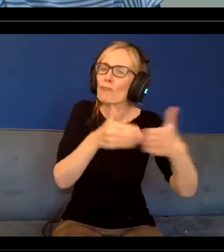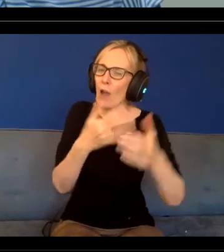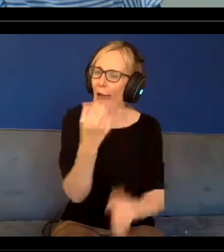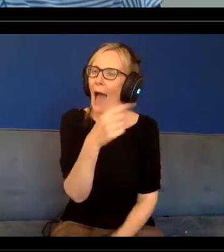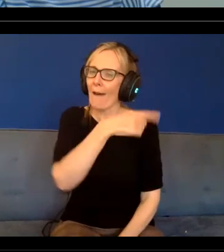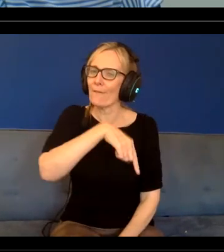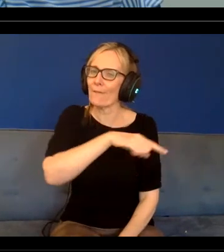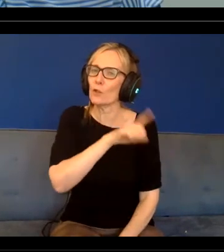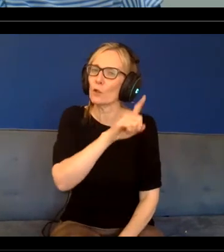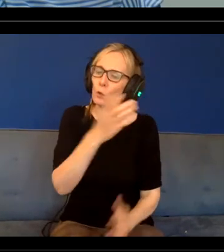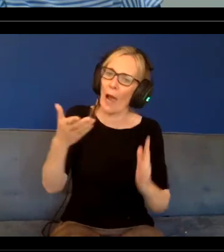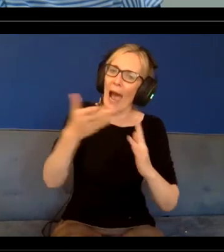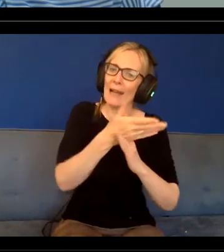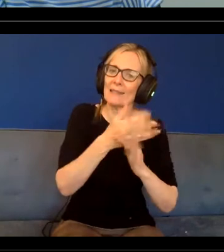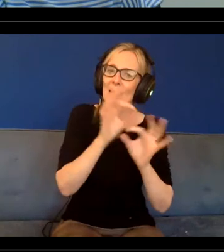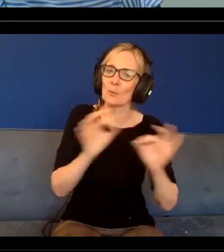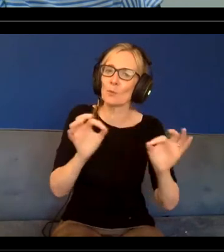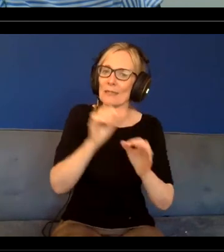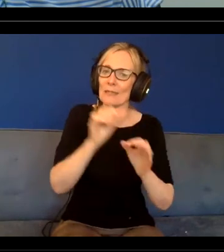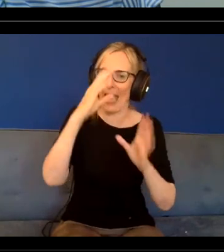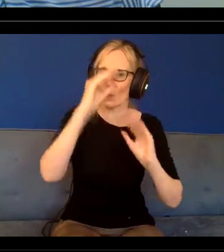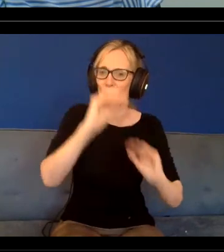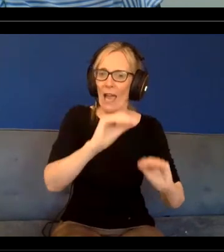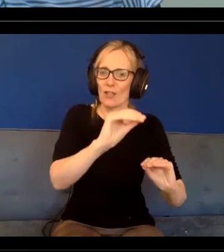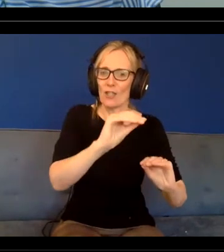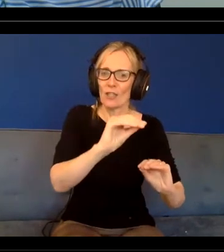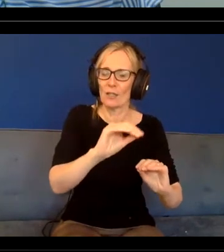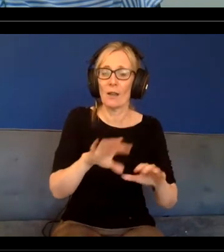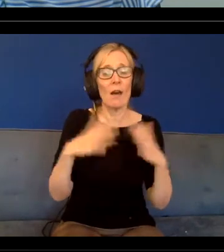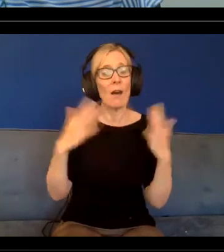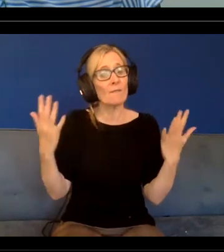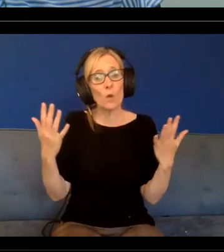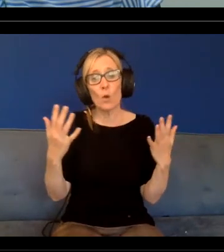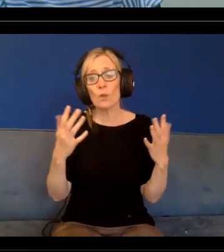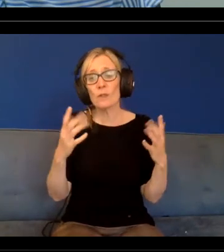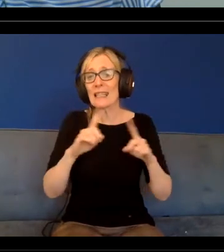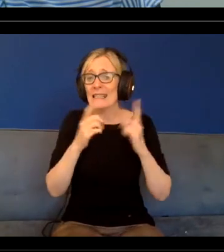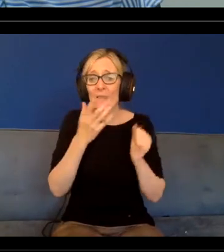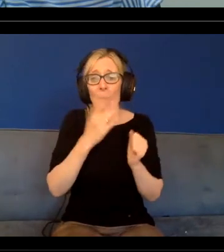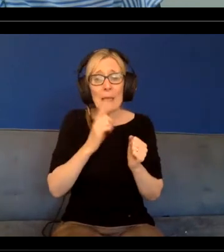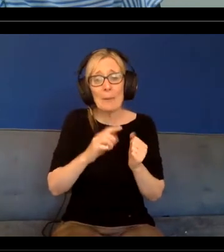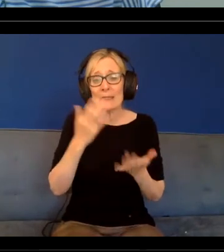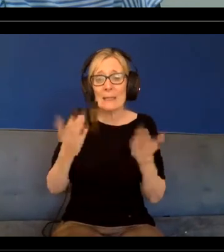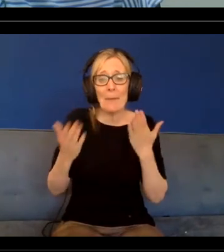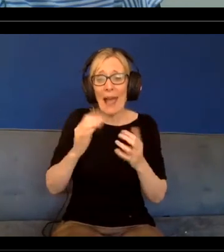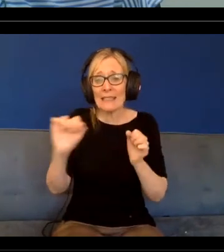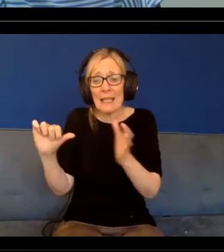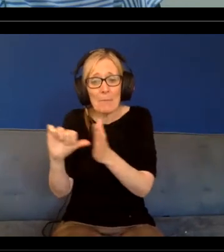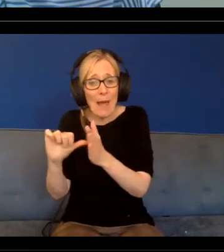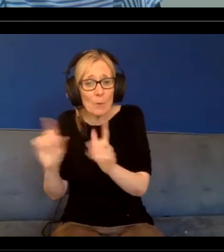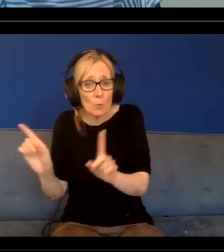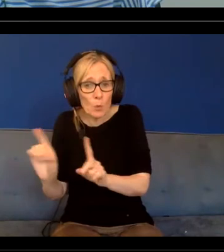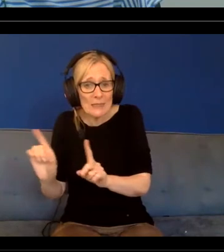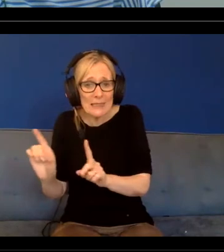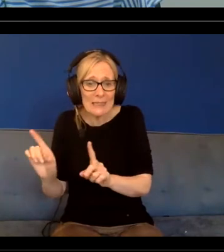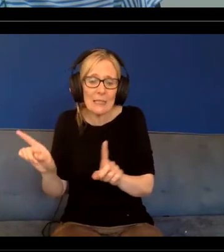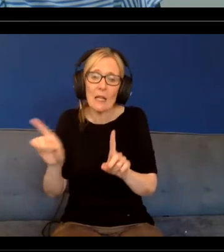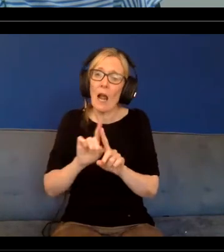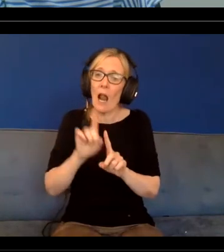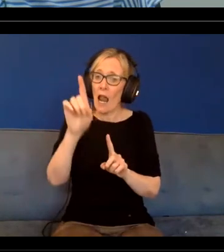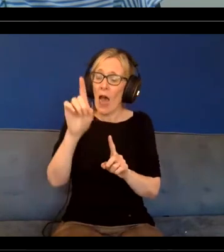education. And it will vary for different people with different types of impairment, depending on how easy it is to access, say,